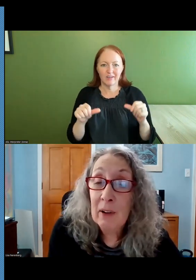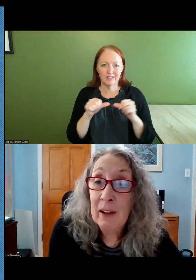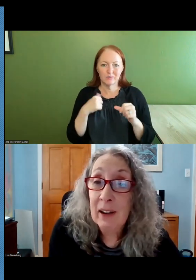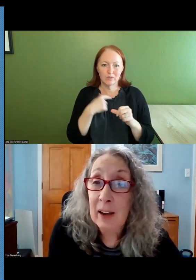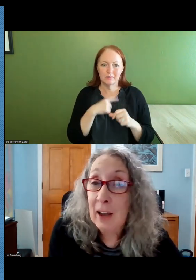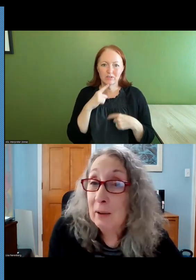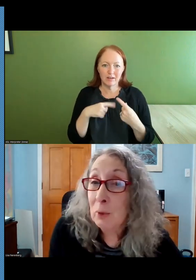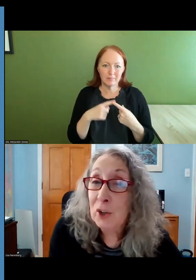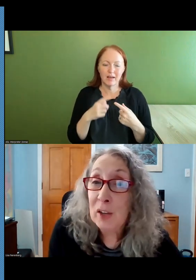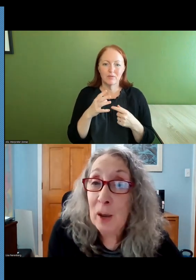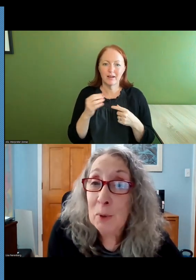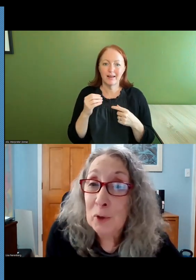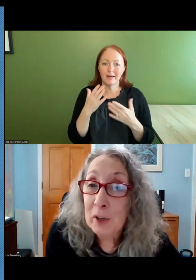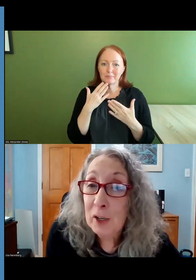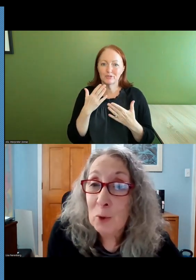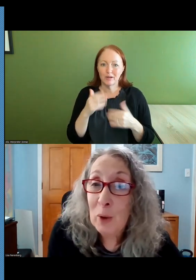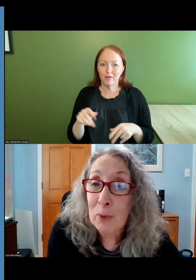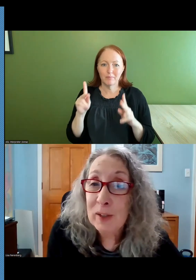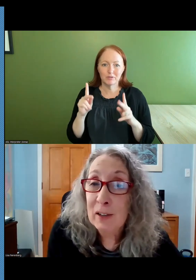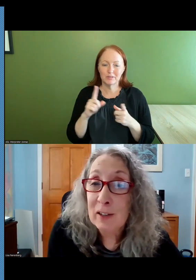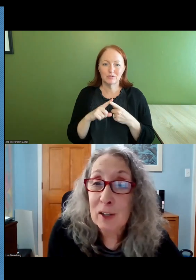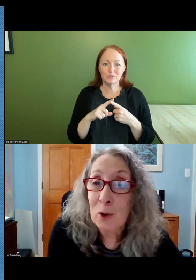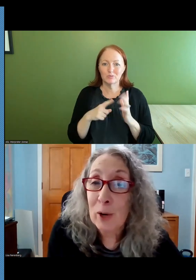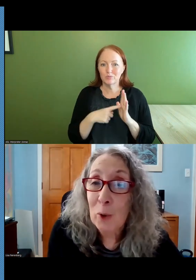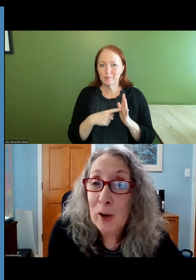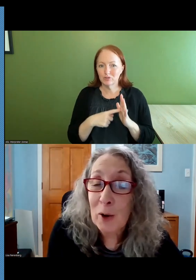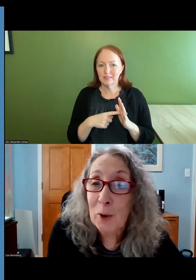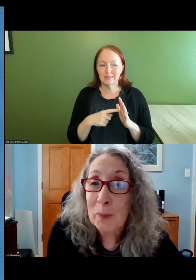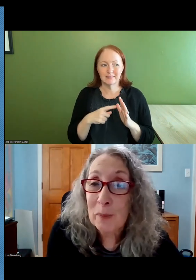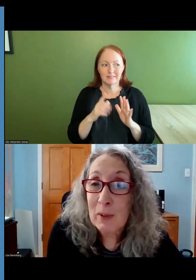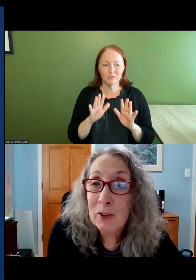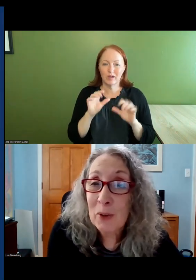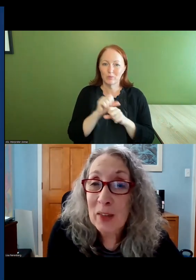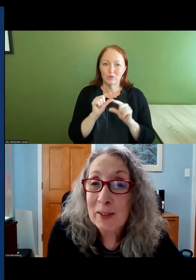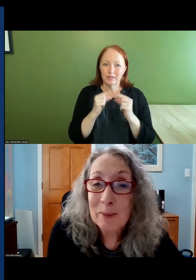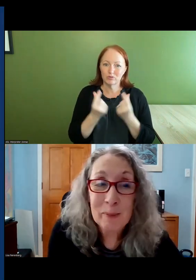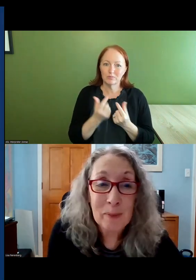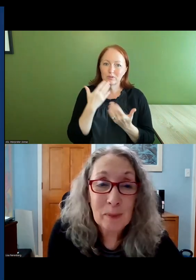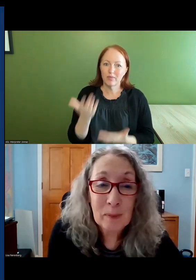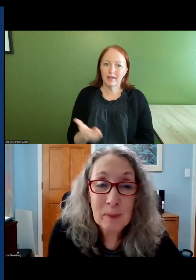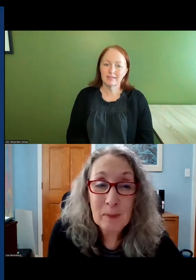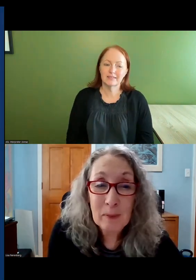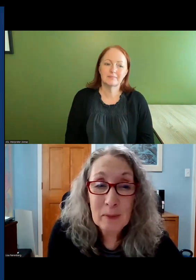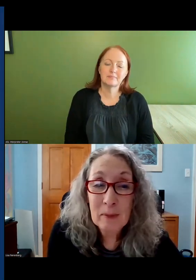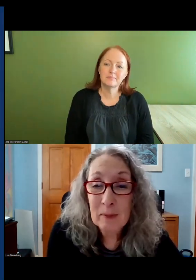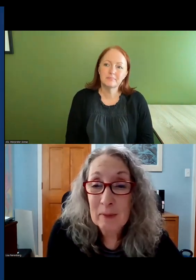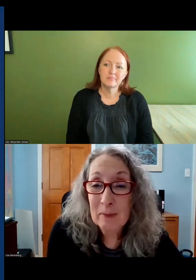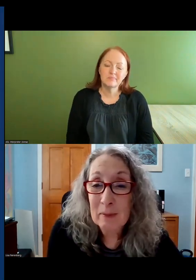talking about. And again, I appreciate the opportunity to represent a great working group. So thanks.